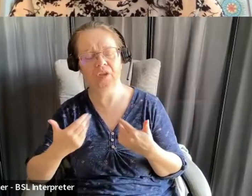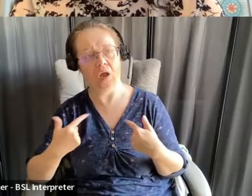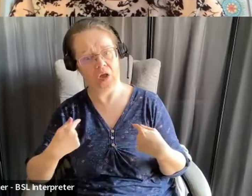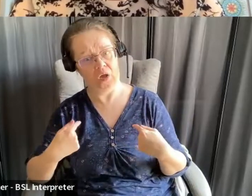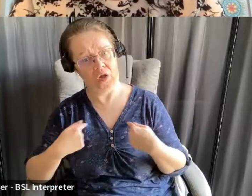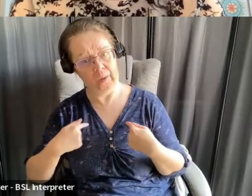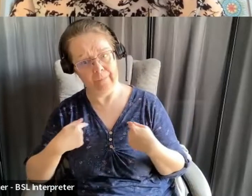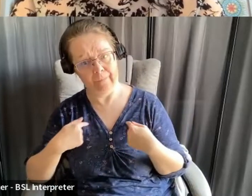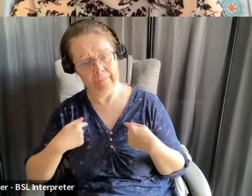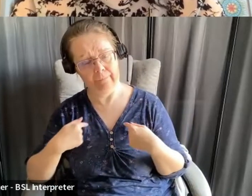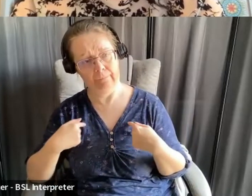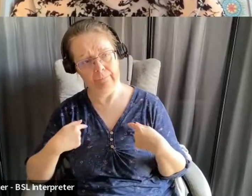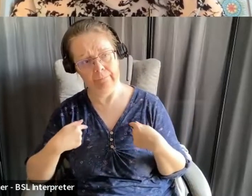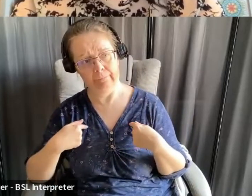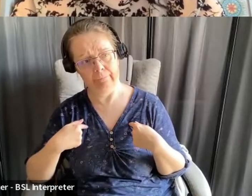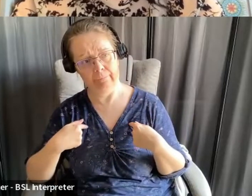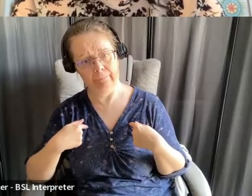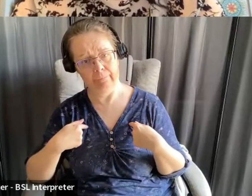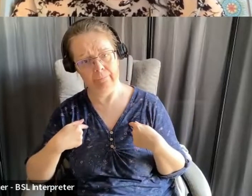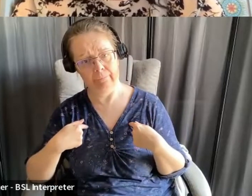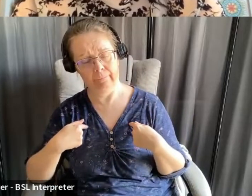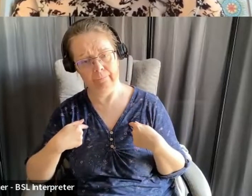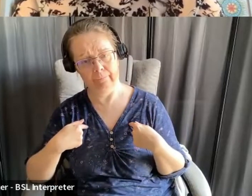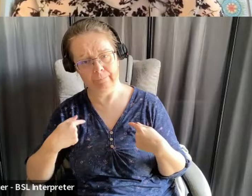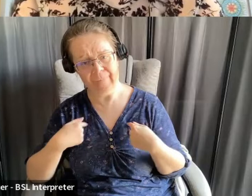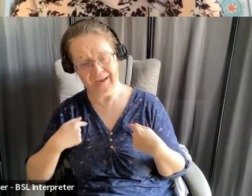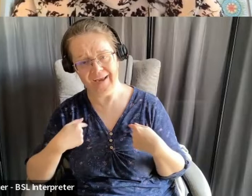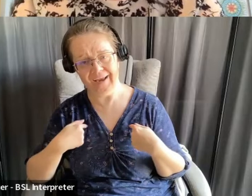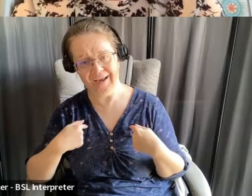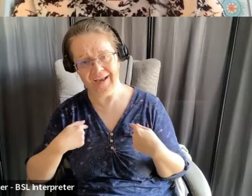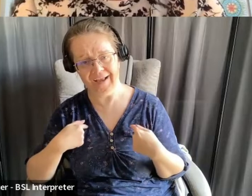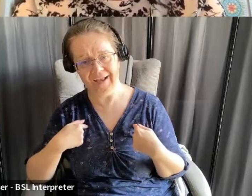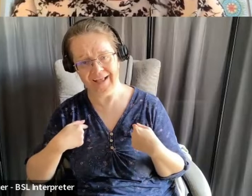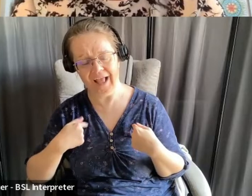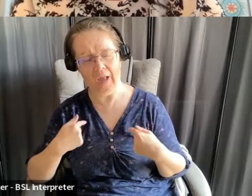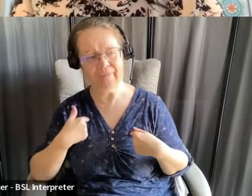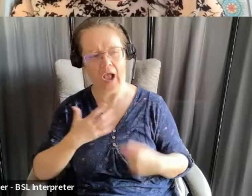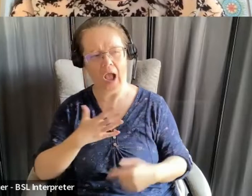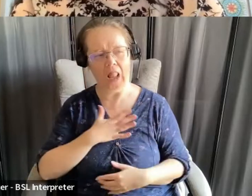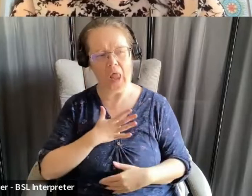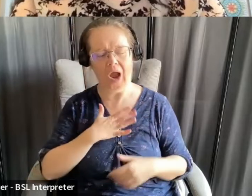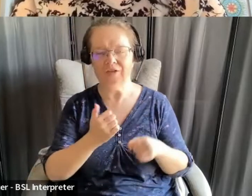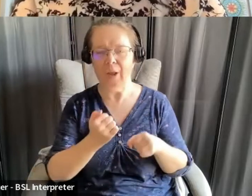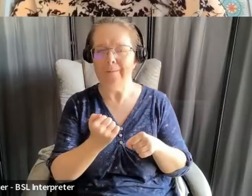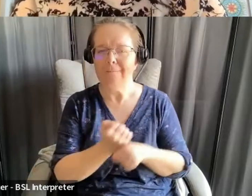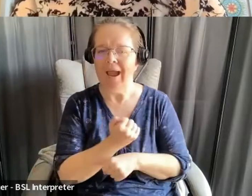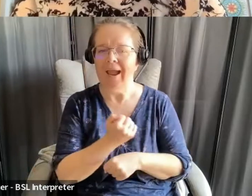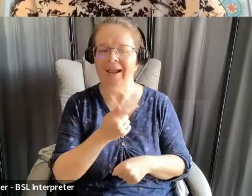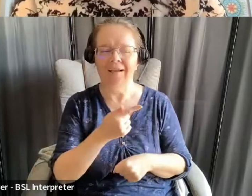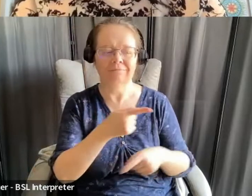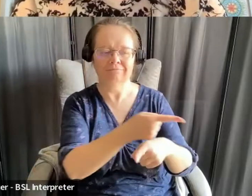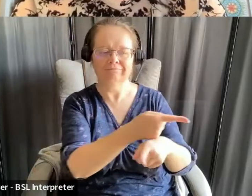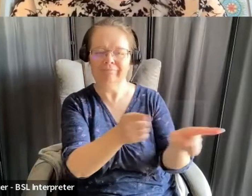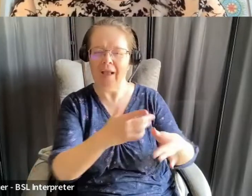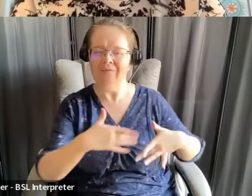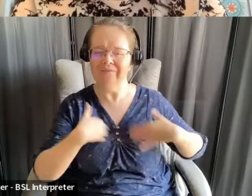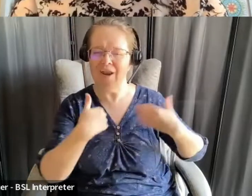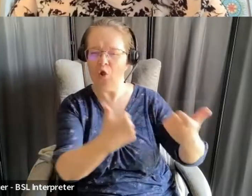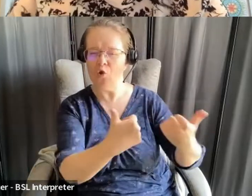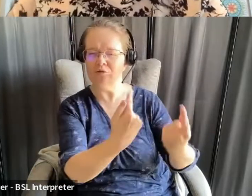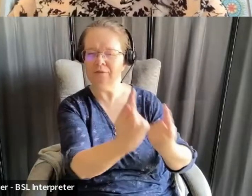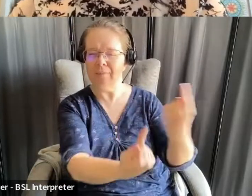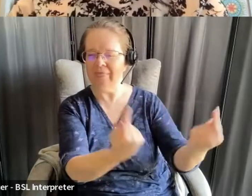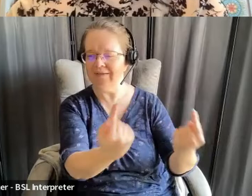I would call a pleaser. I like to make people feel good about themselves. I like to